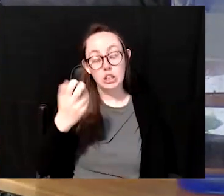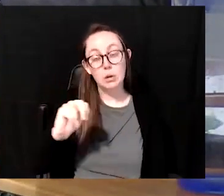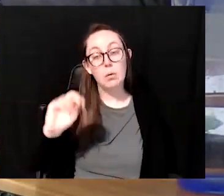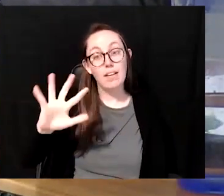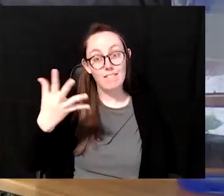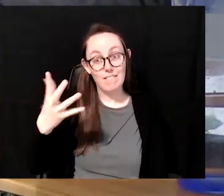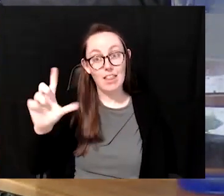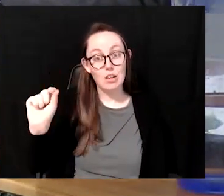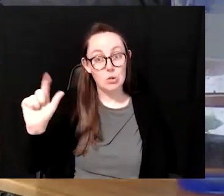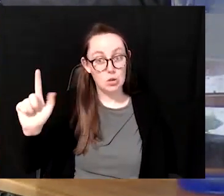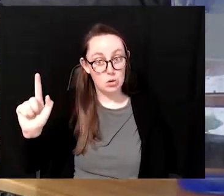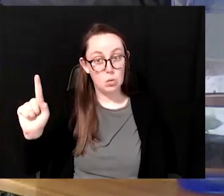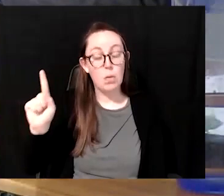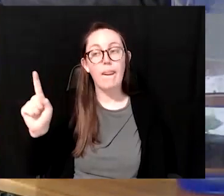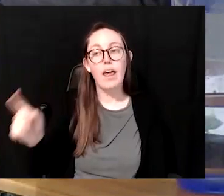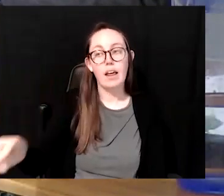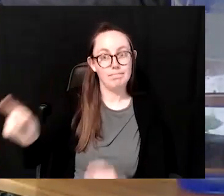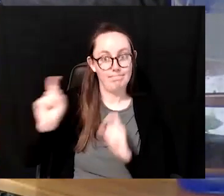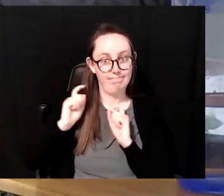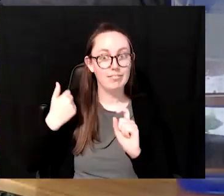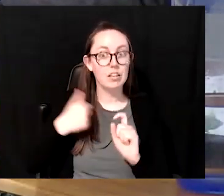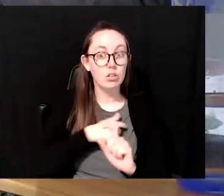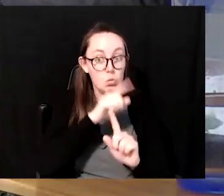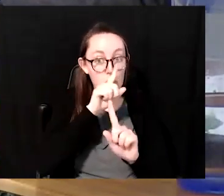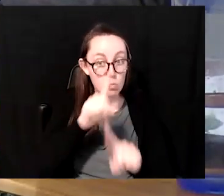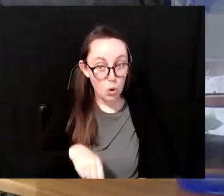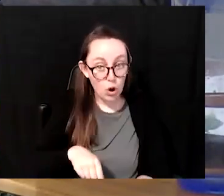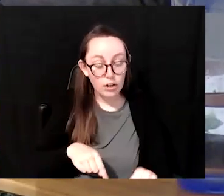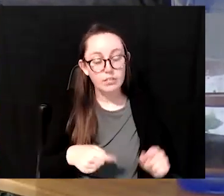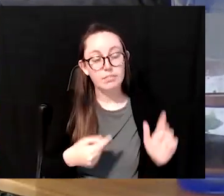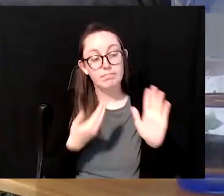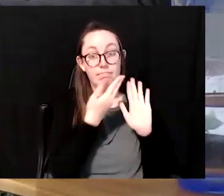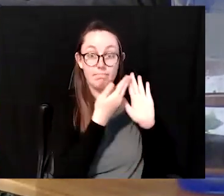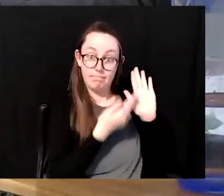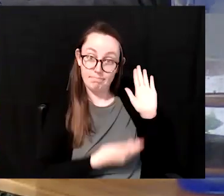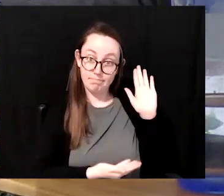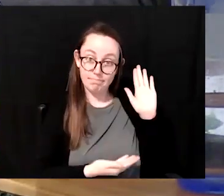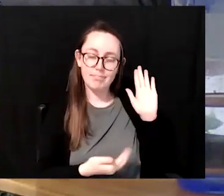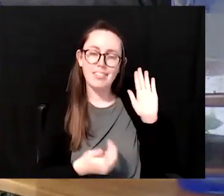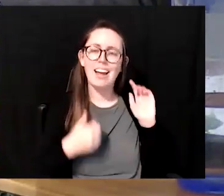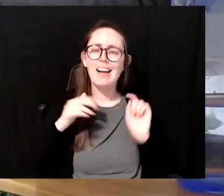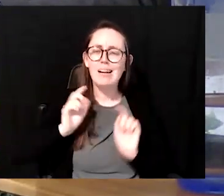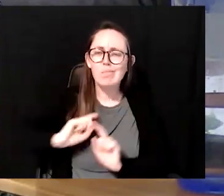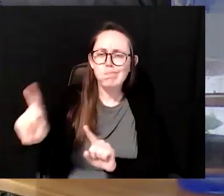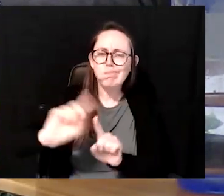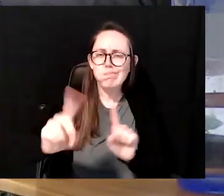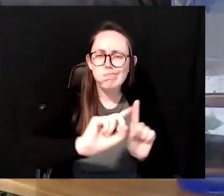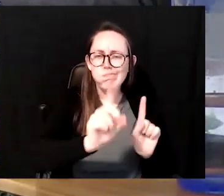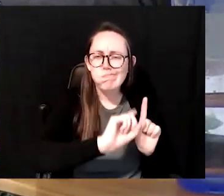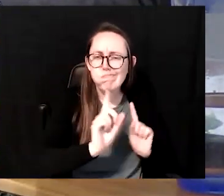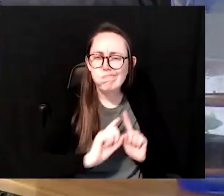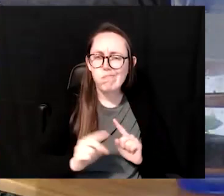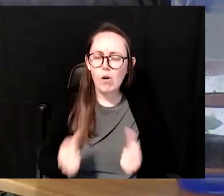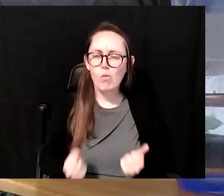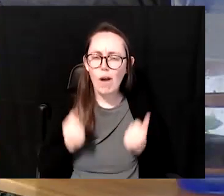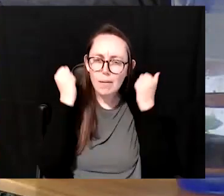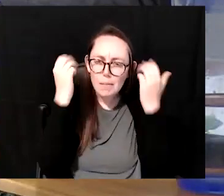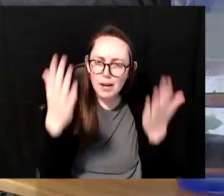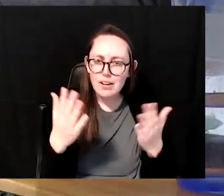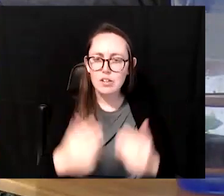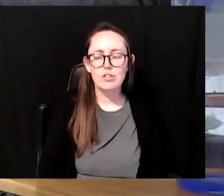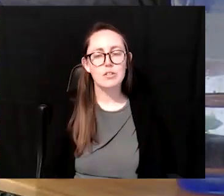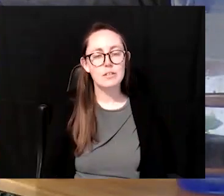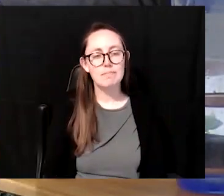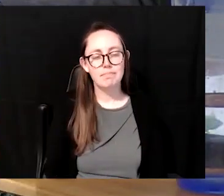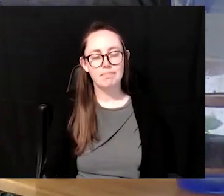um and in it where uh a variety of recommendations considerations um the